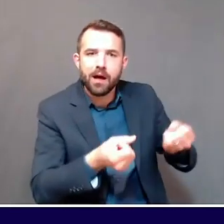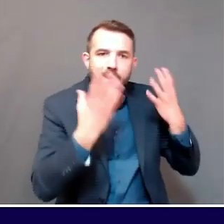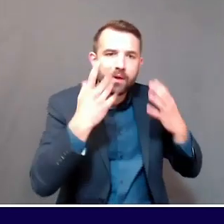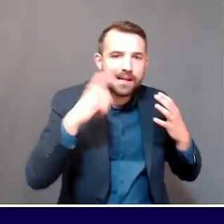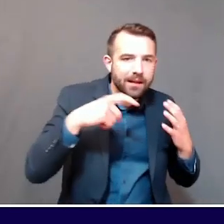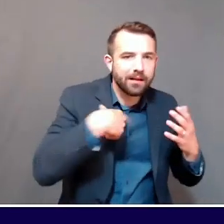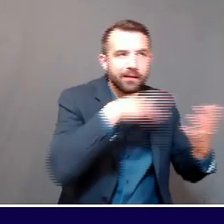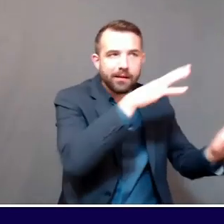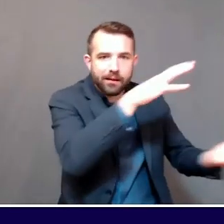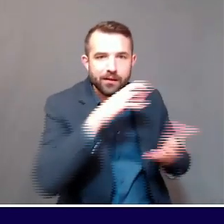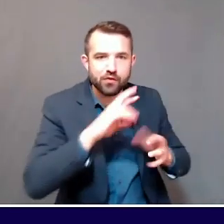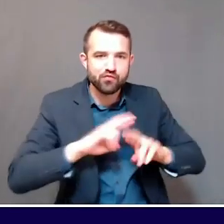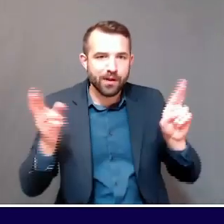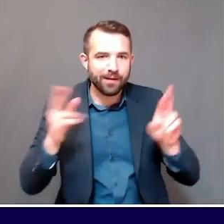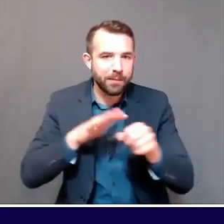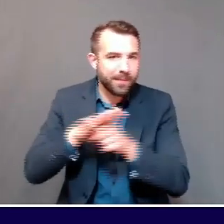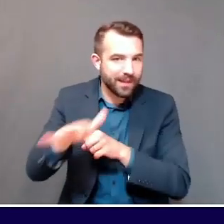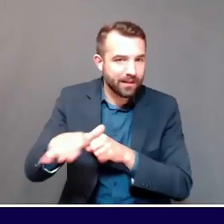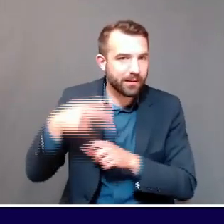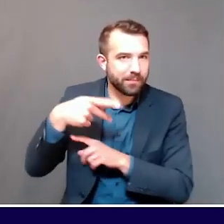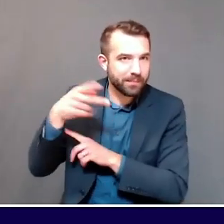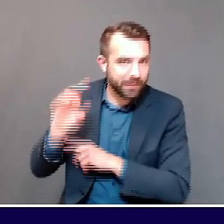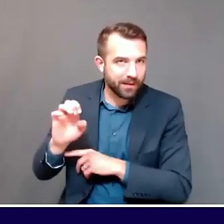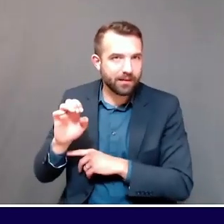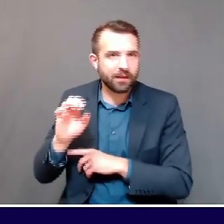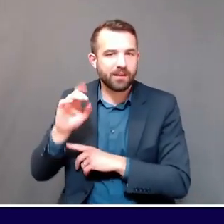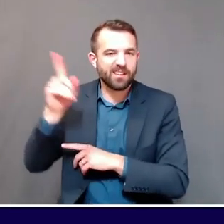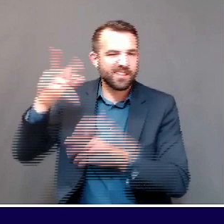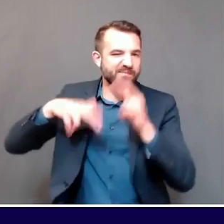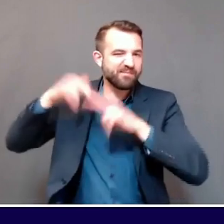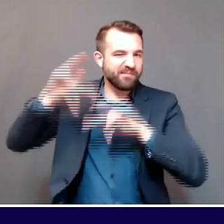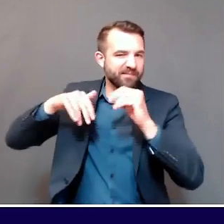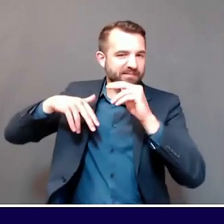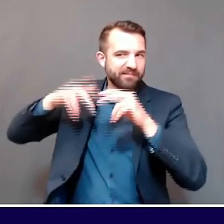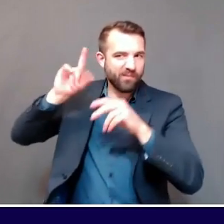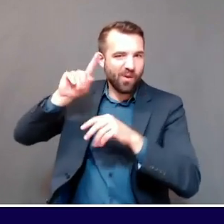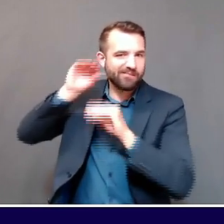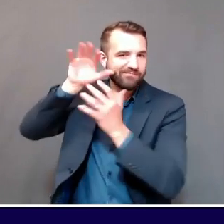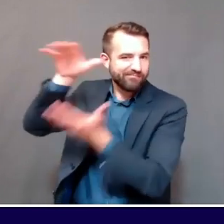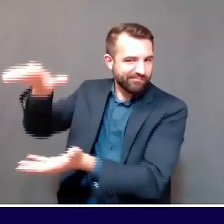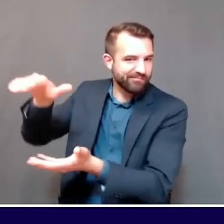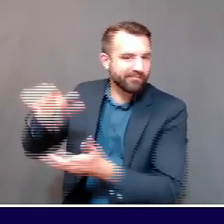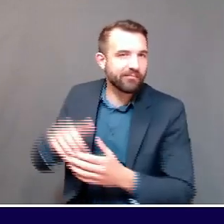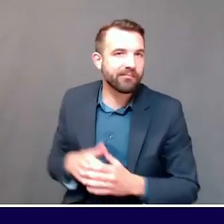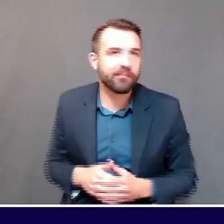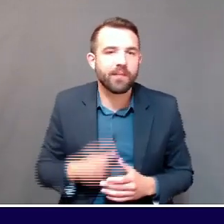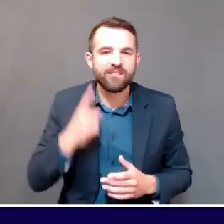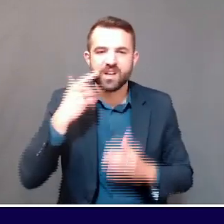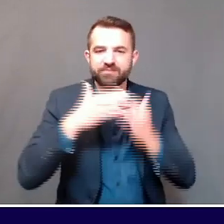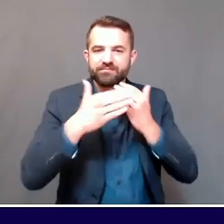need to have on hand now to make us prepared for any type of situation in the fall or the winter.